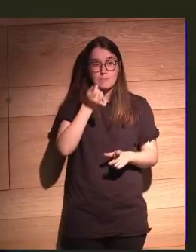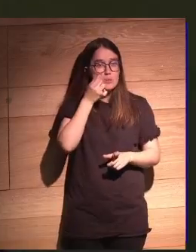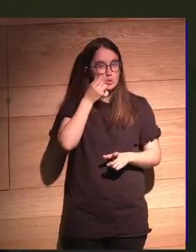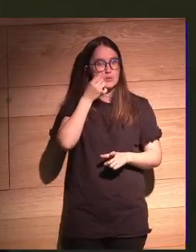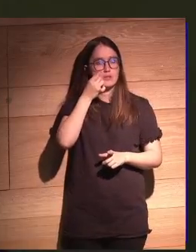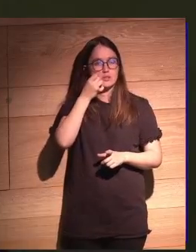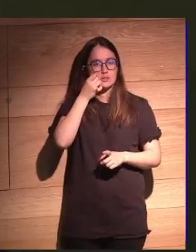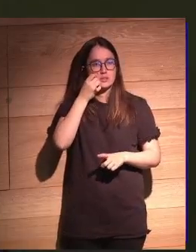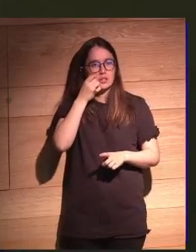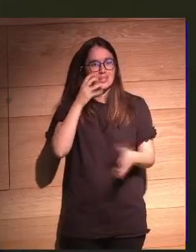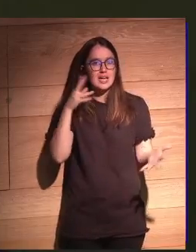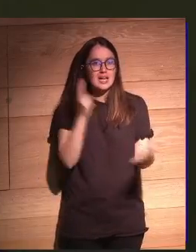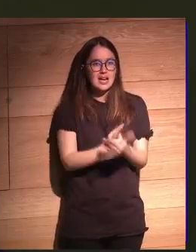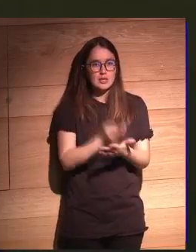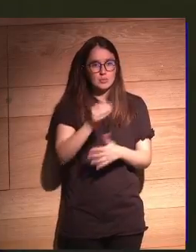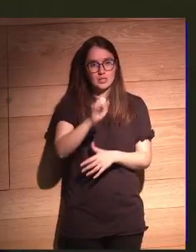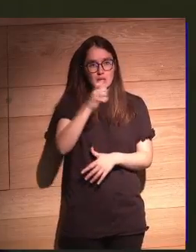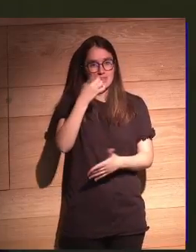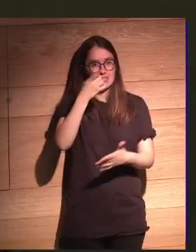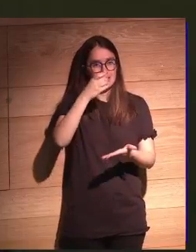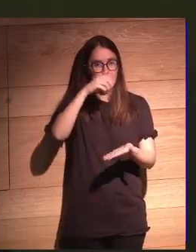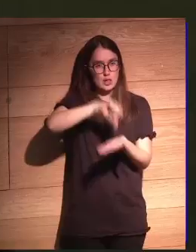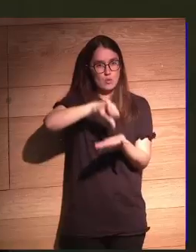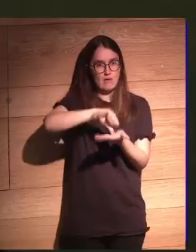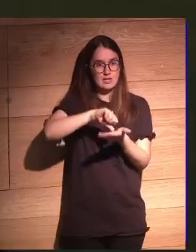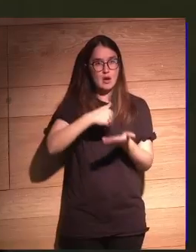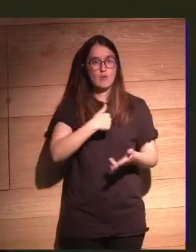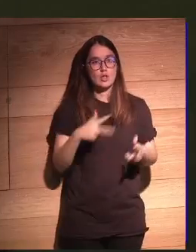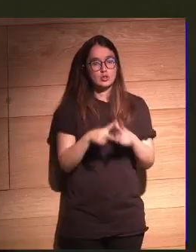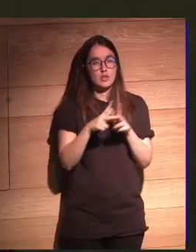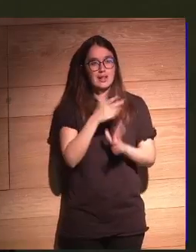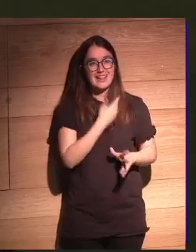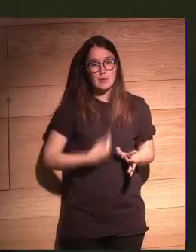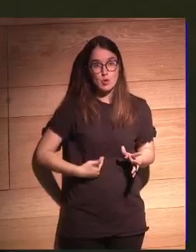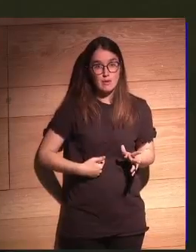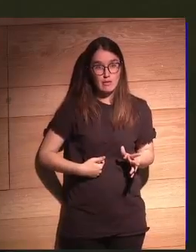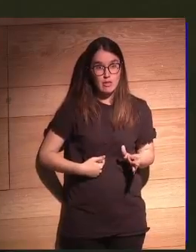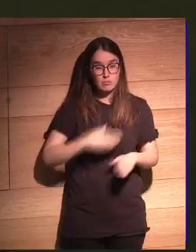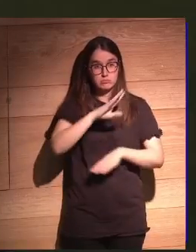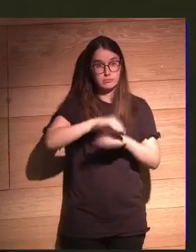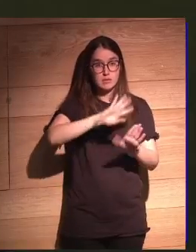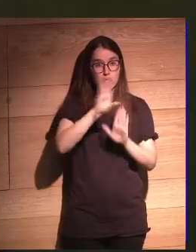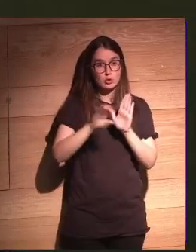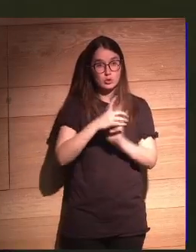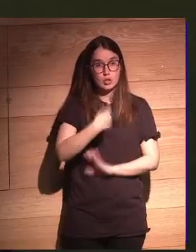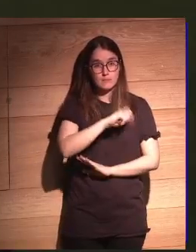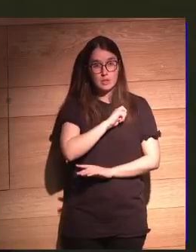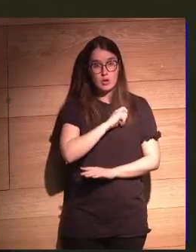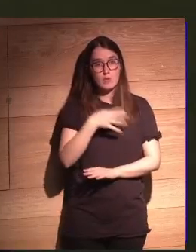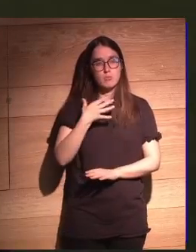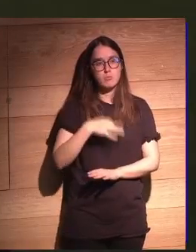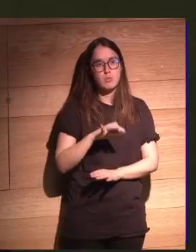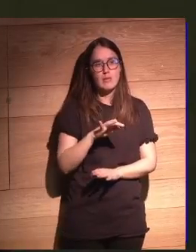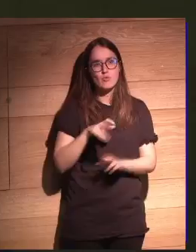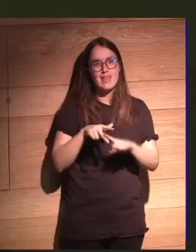small owners, if we all realize that this is the greatest challenges for cities nowadays. The social function of